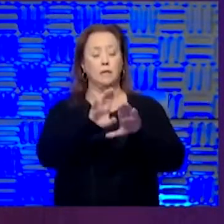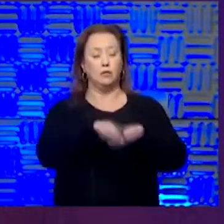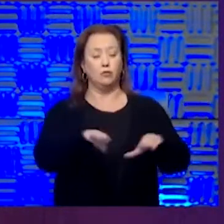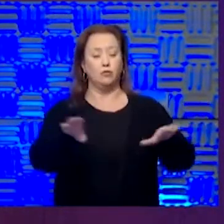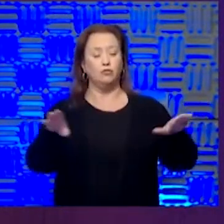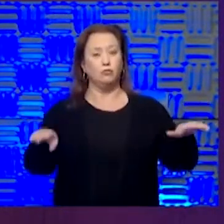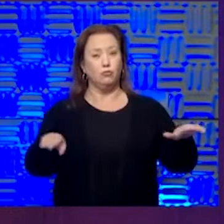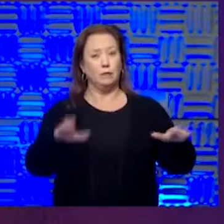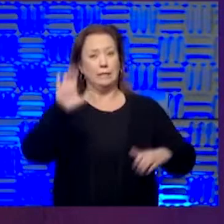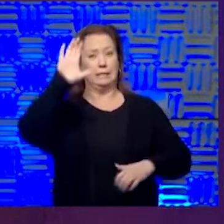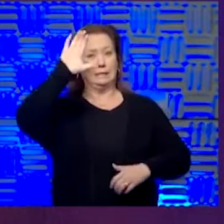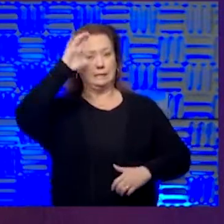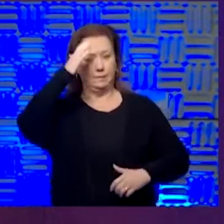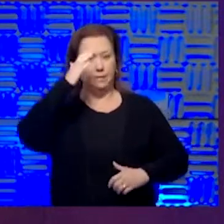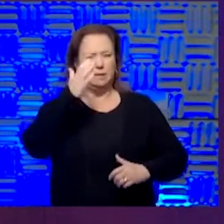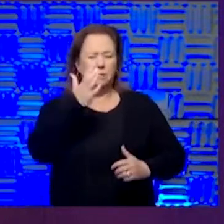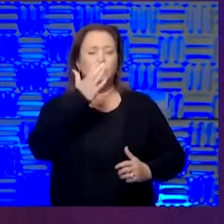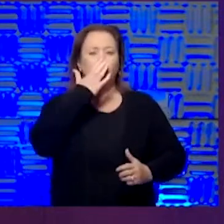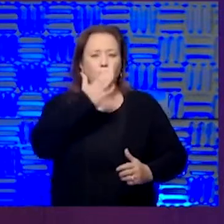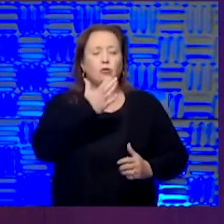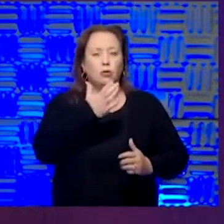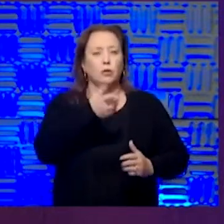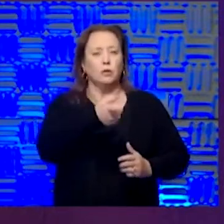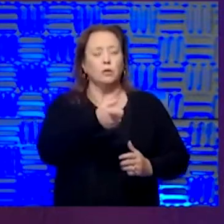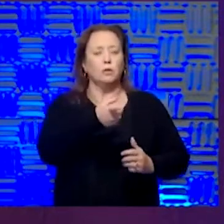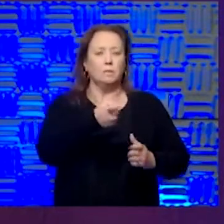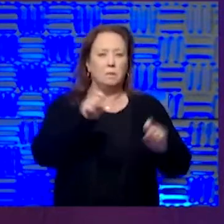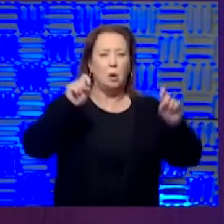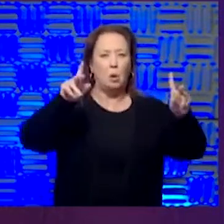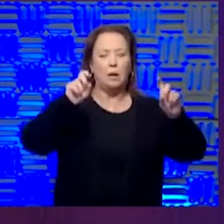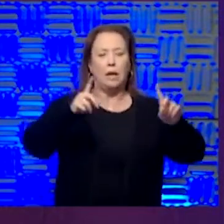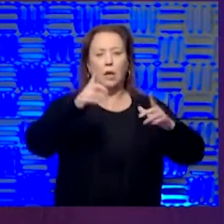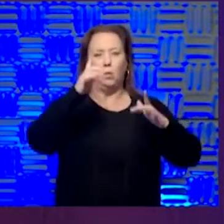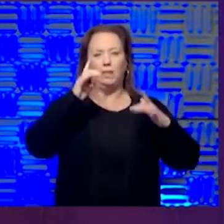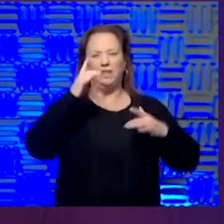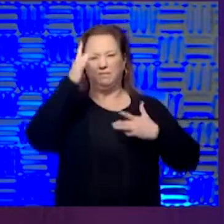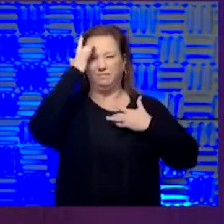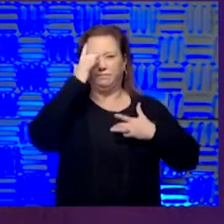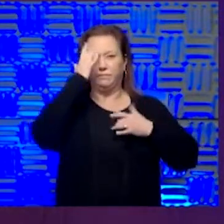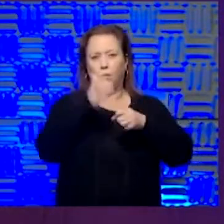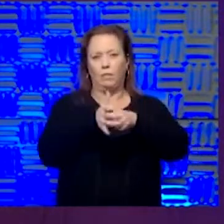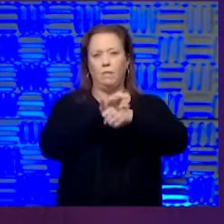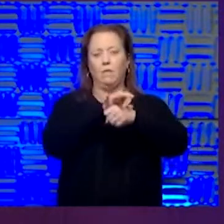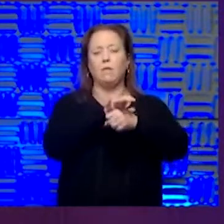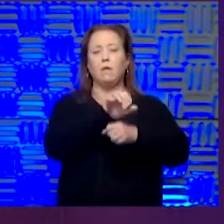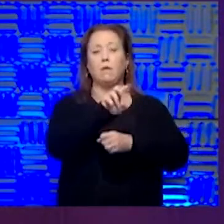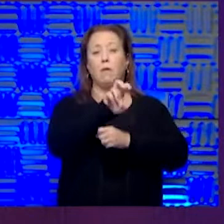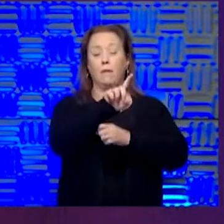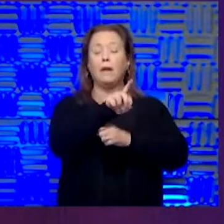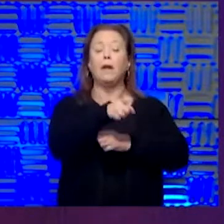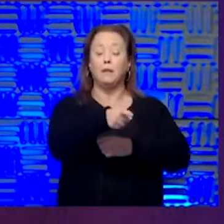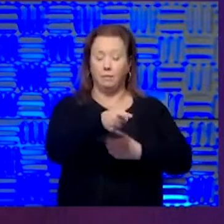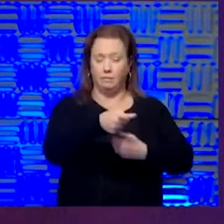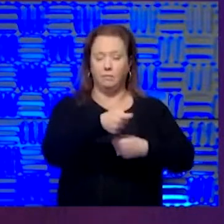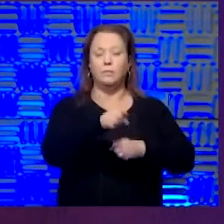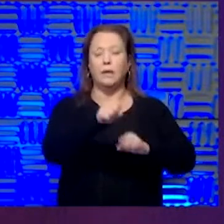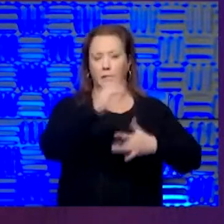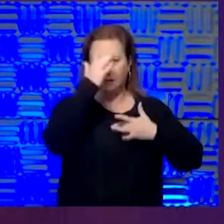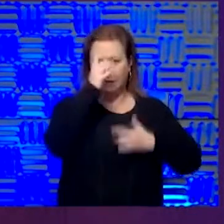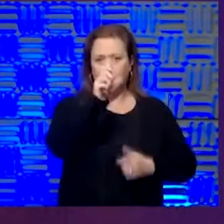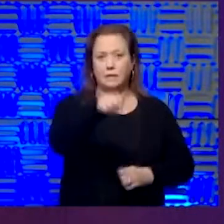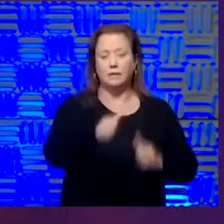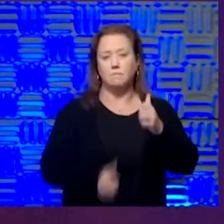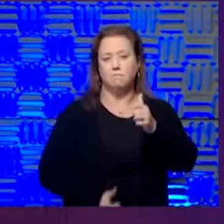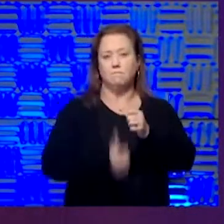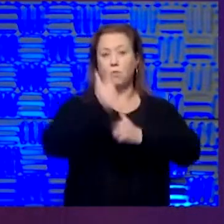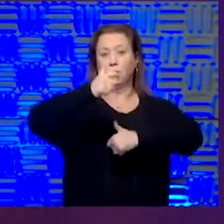children seem to be doing fairly well with this infection. While they certainly can become ill, most of the